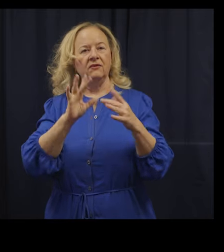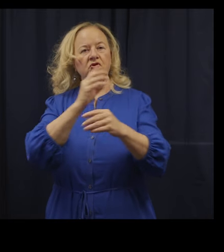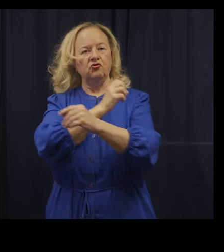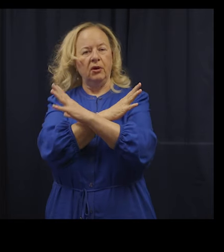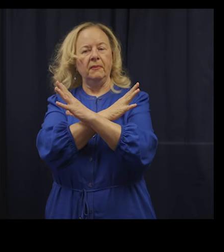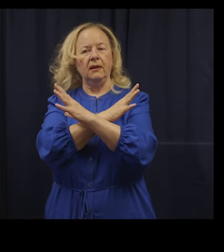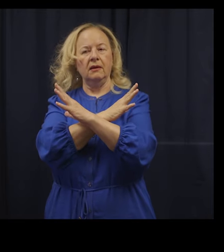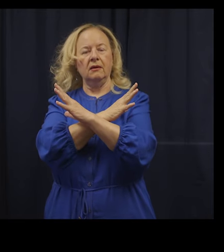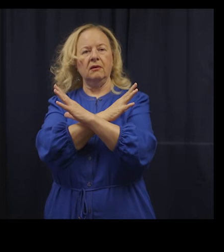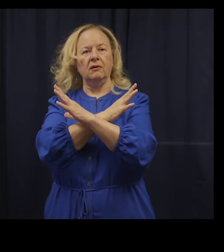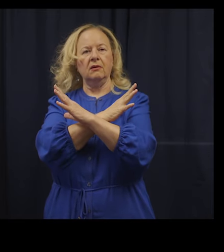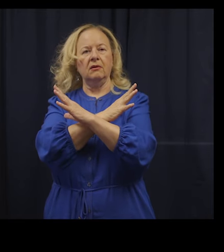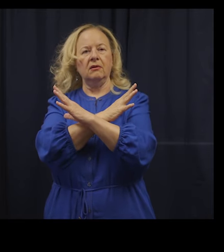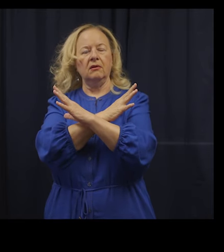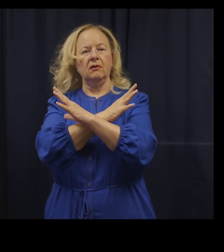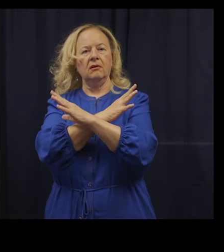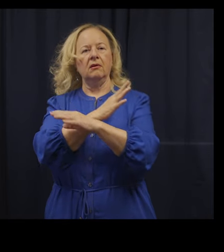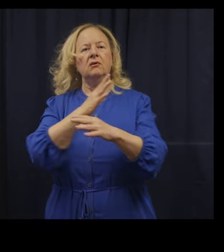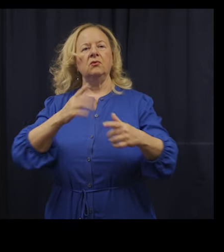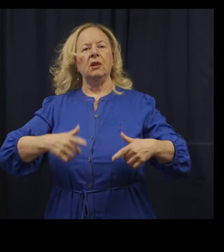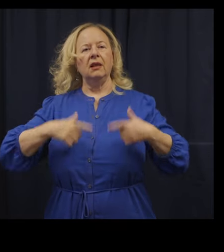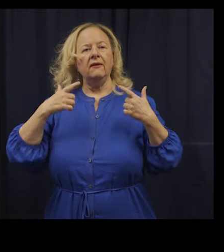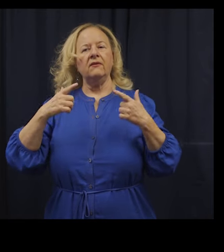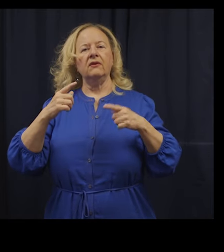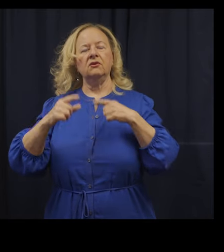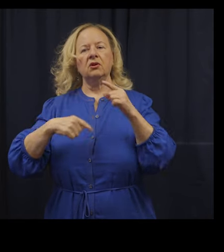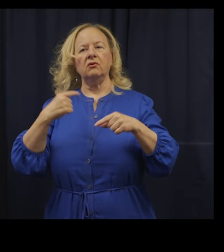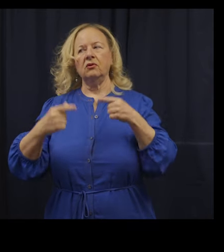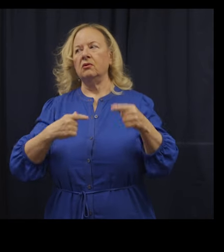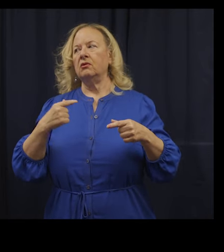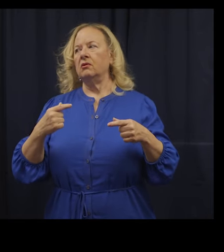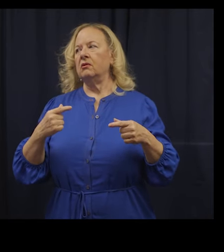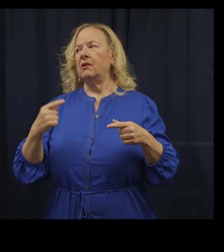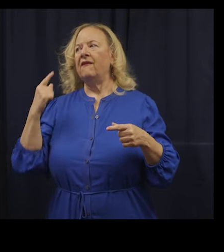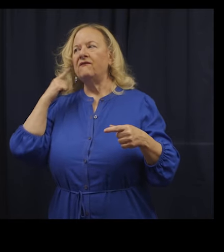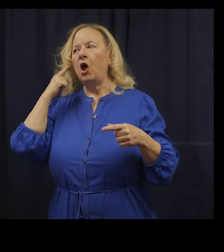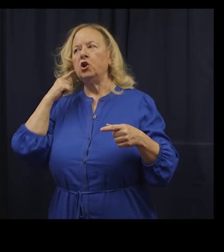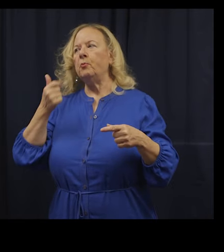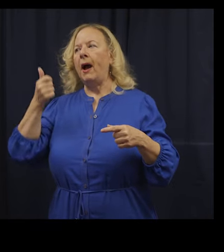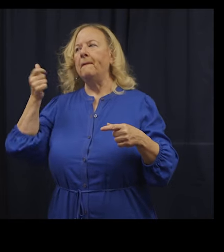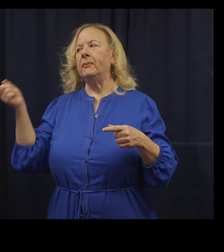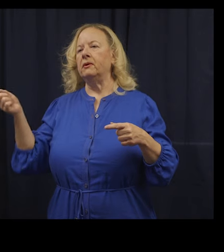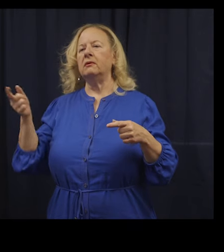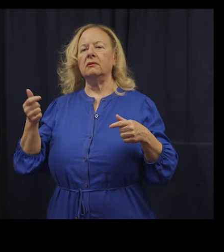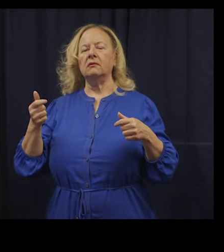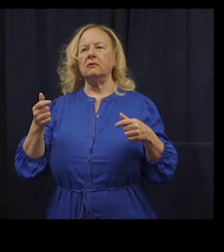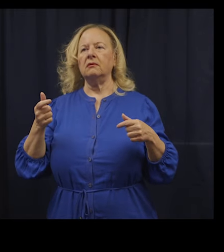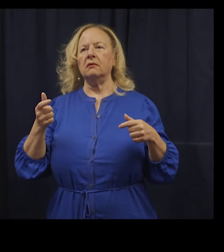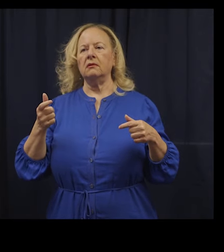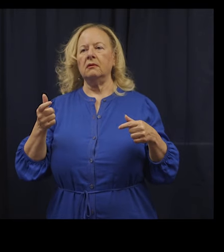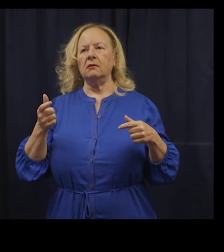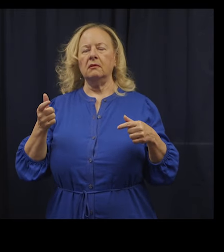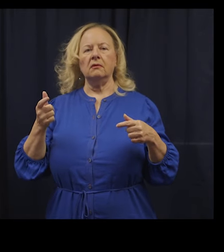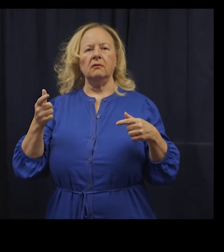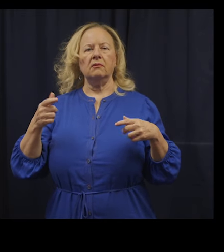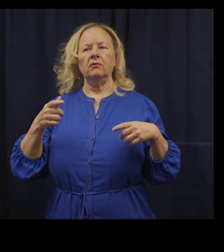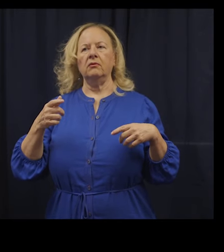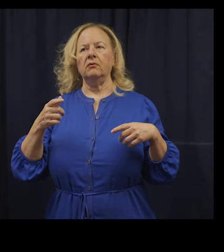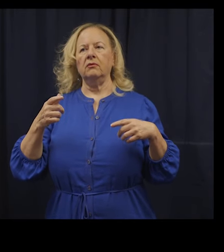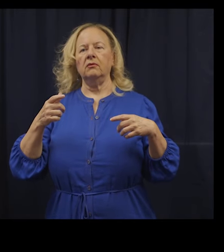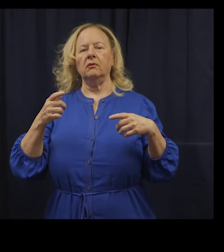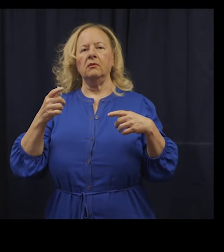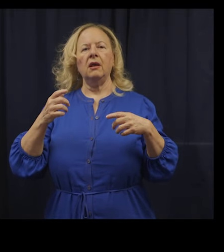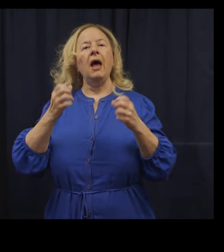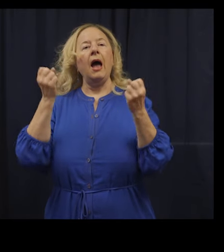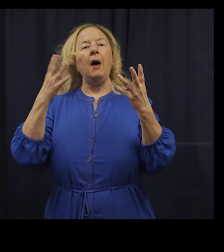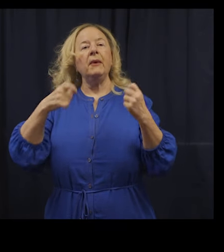How exciting to live at this generation. I mean, how many of you think the Lord's coming back pretty soon? Kind of soon. How